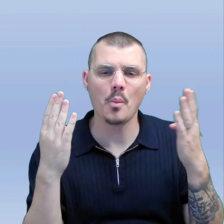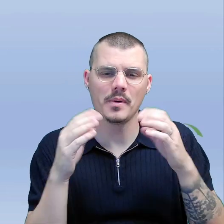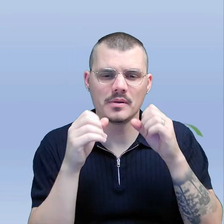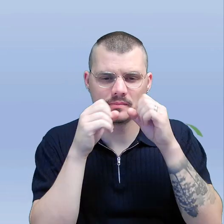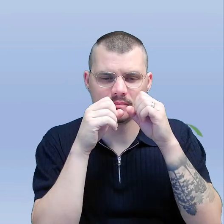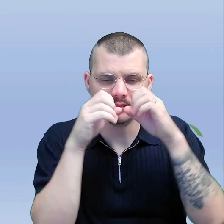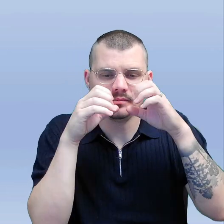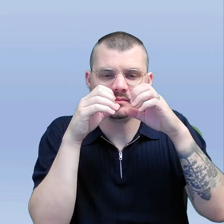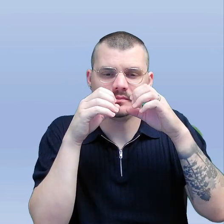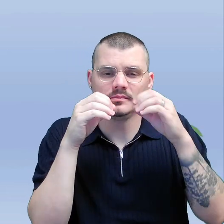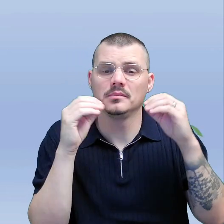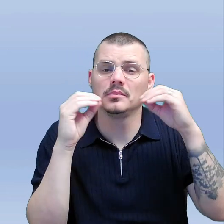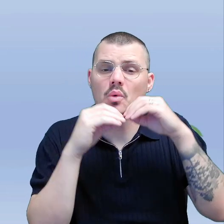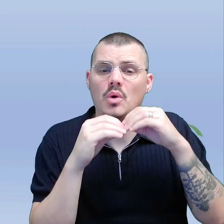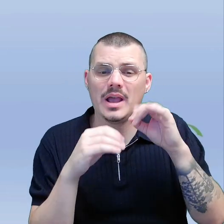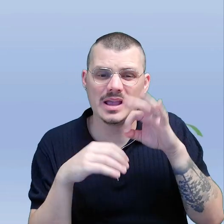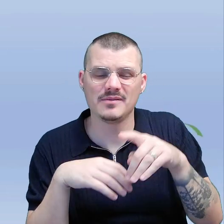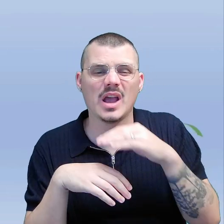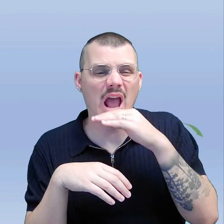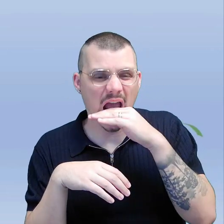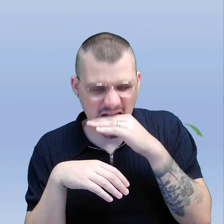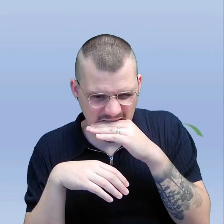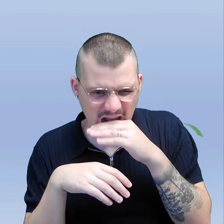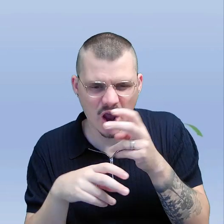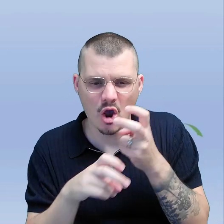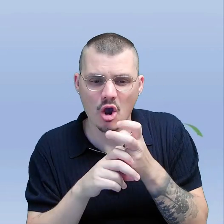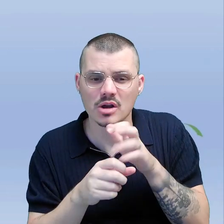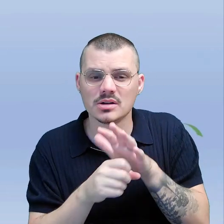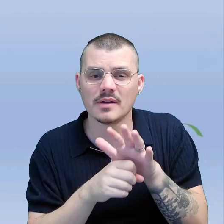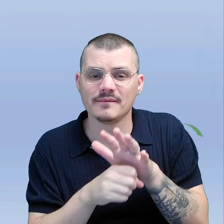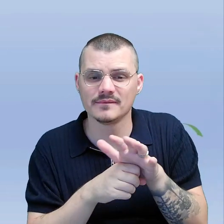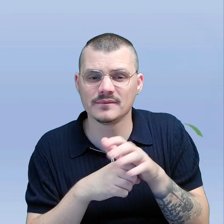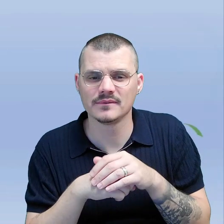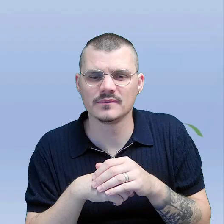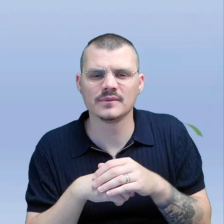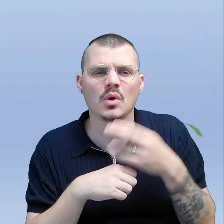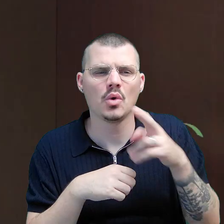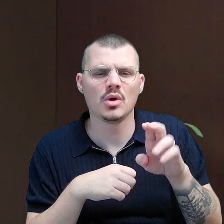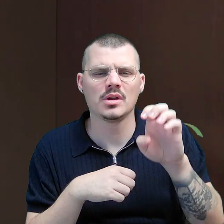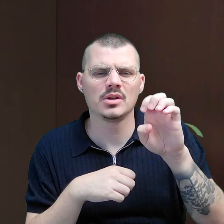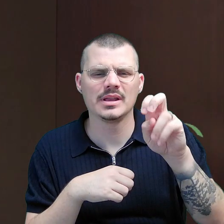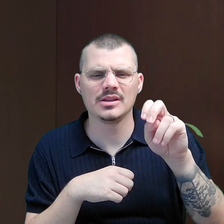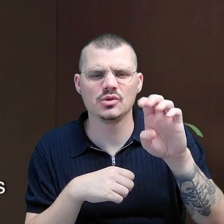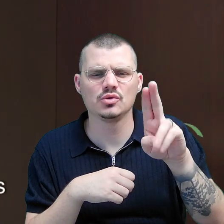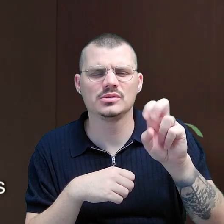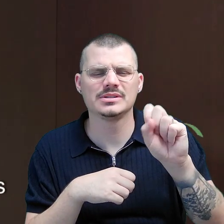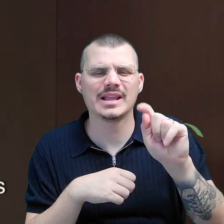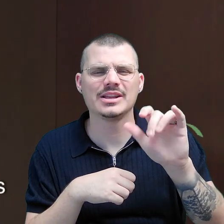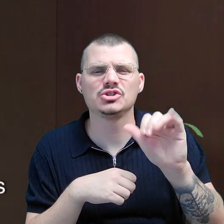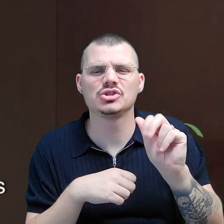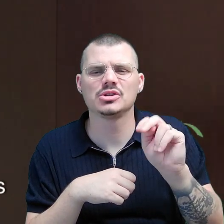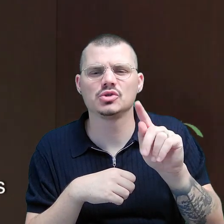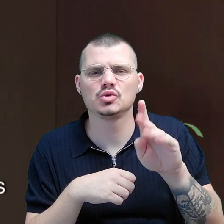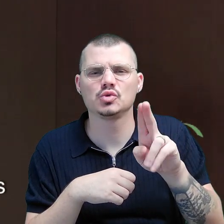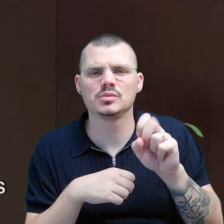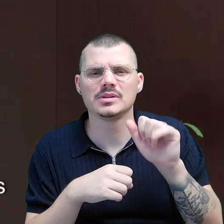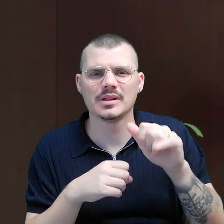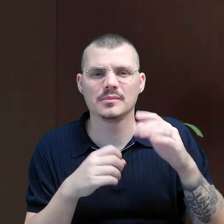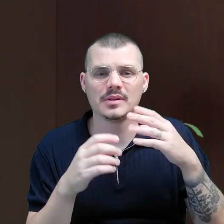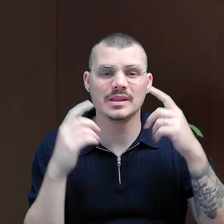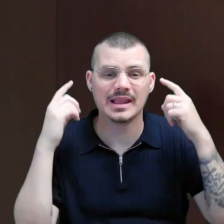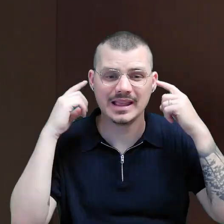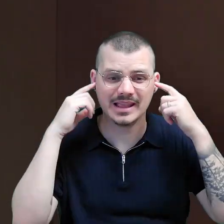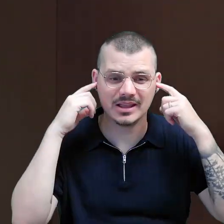the sinuses a little bit if you bite down hard enough. Or the eustachian tubes, those are the tubes between the